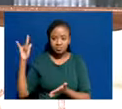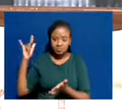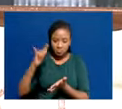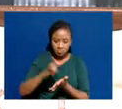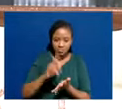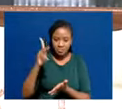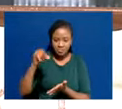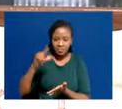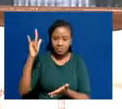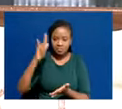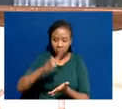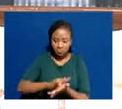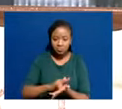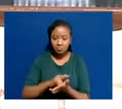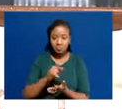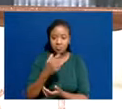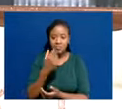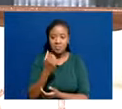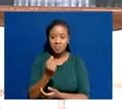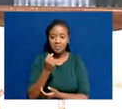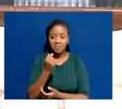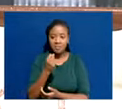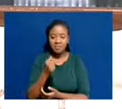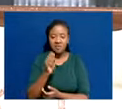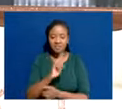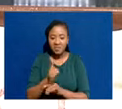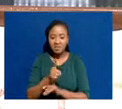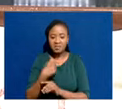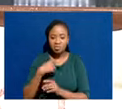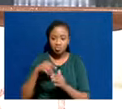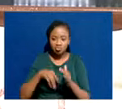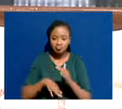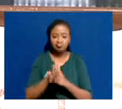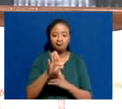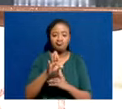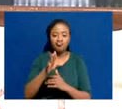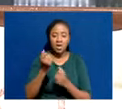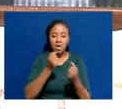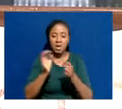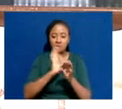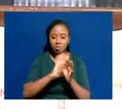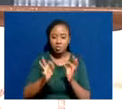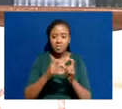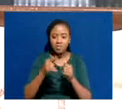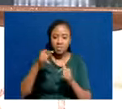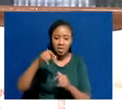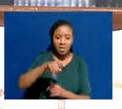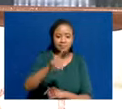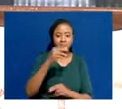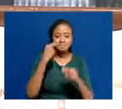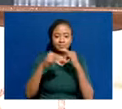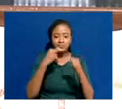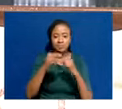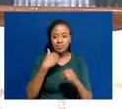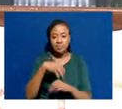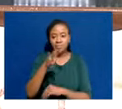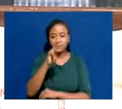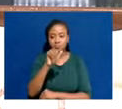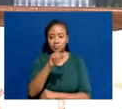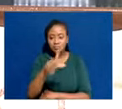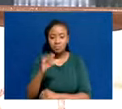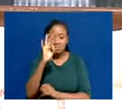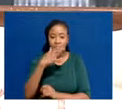land in 5 minutes. You're on the expressway, you're in your hotel, there's a mall, there's a nice hotel, you can go into Uhuru